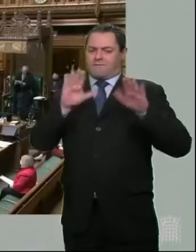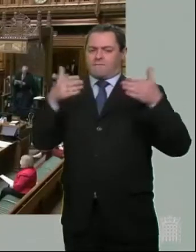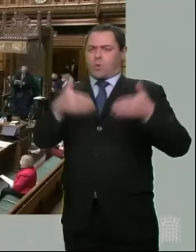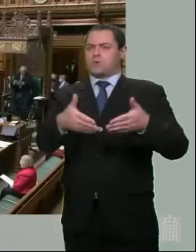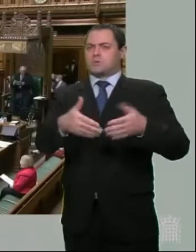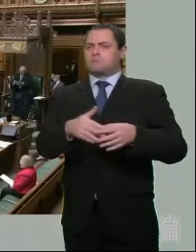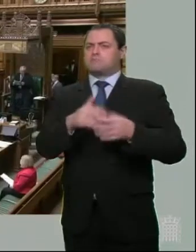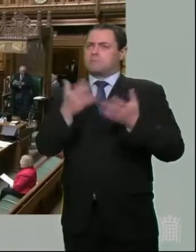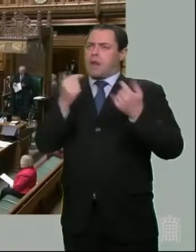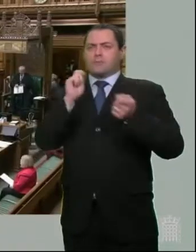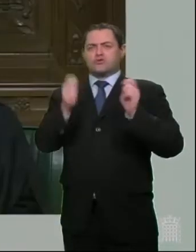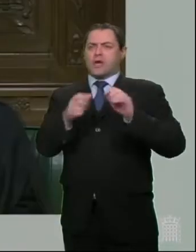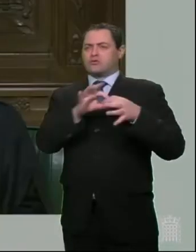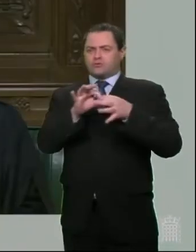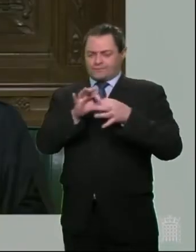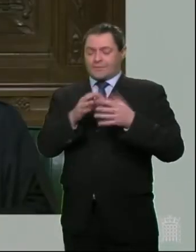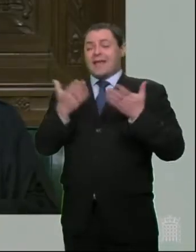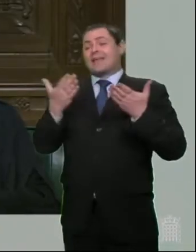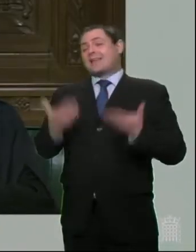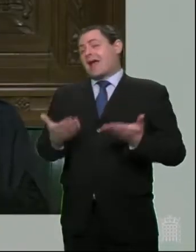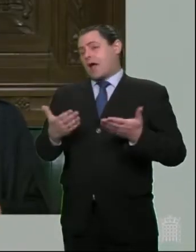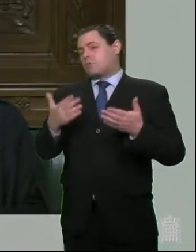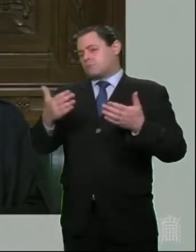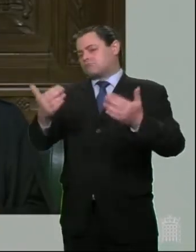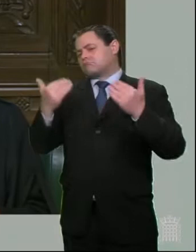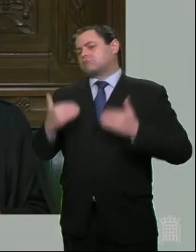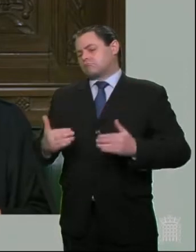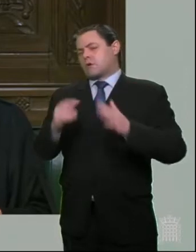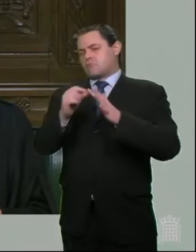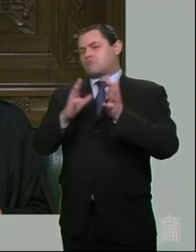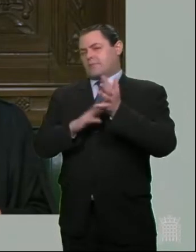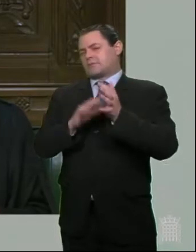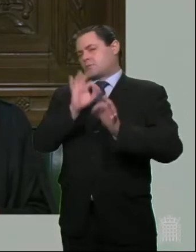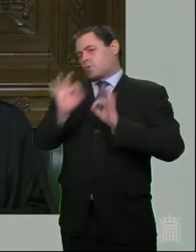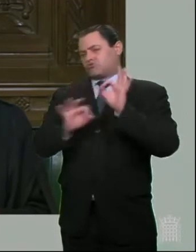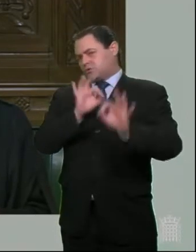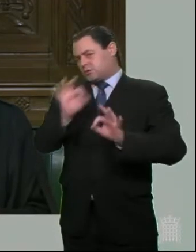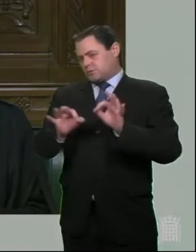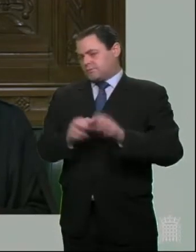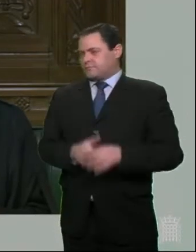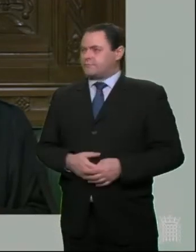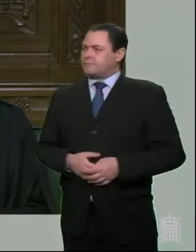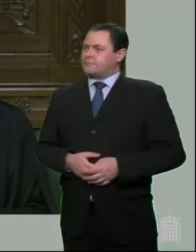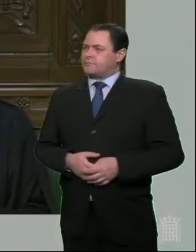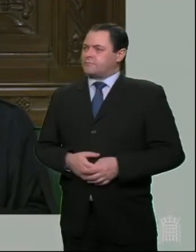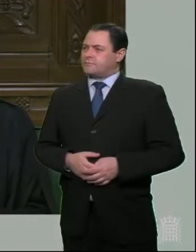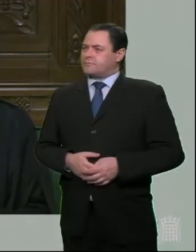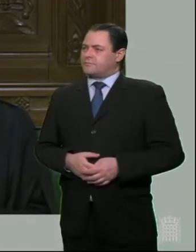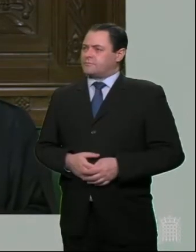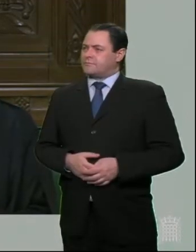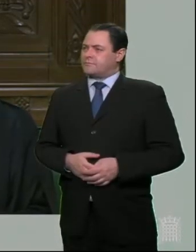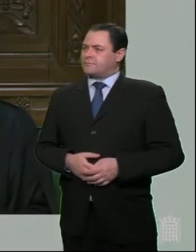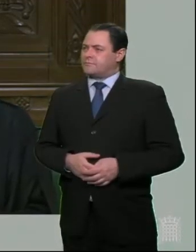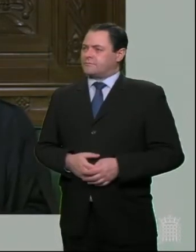We now come to Prime Minister's questions, and I'm first of all going to call on